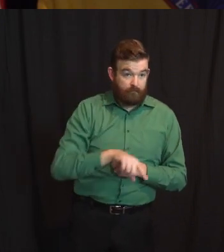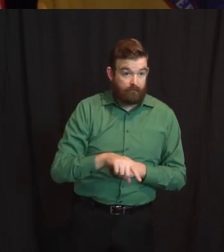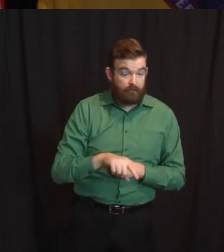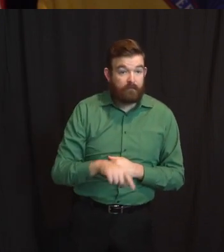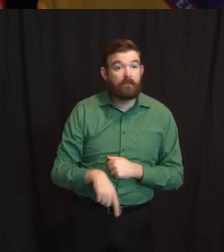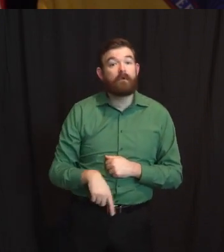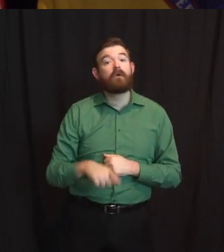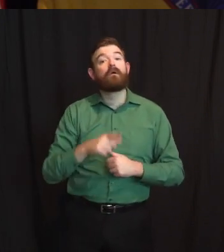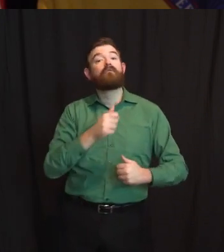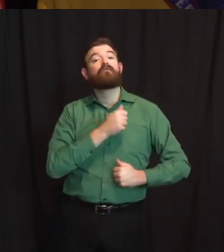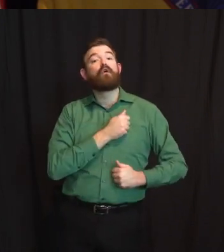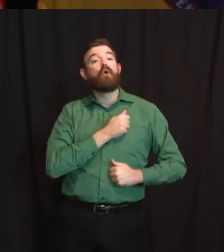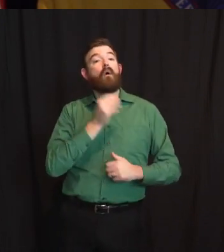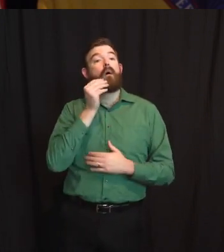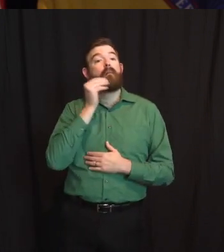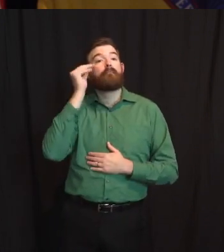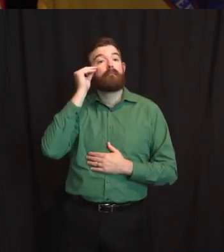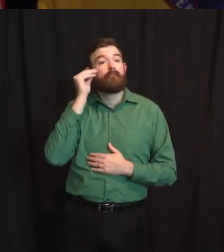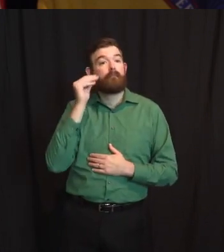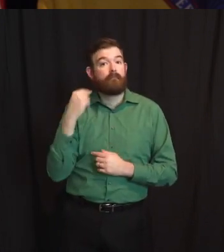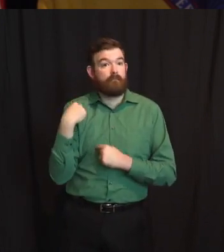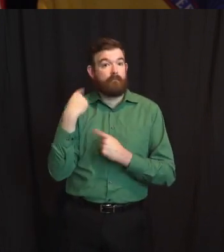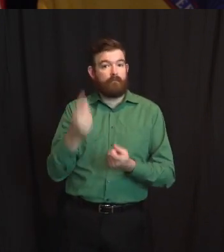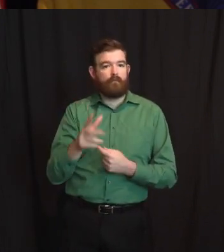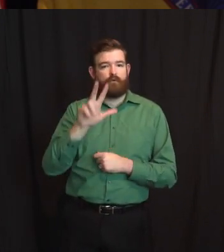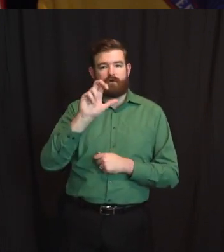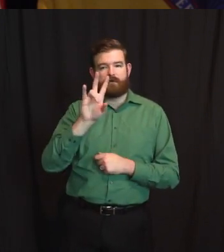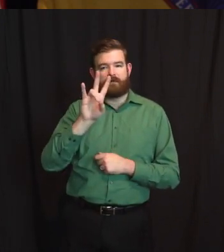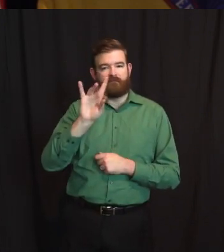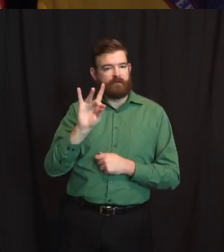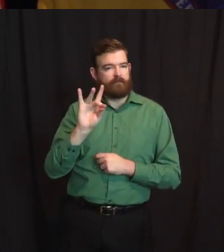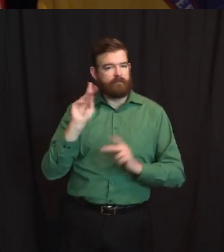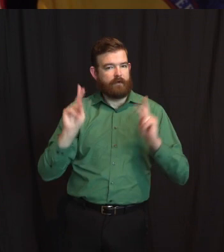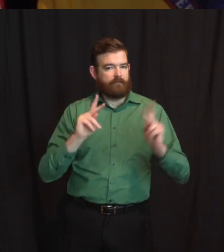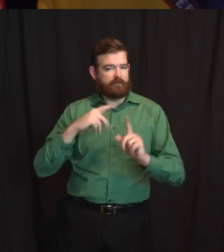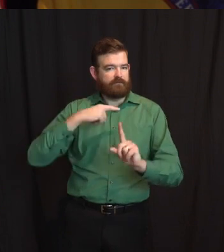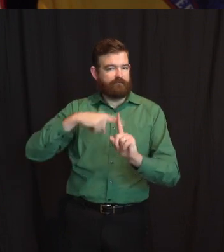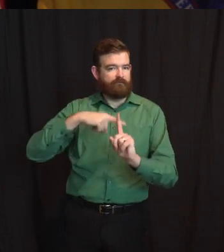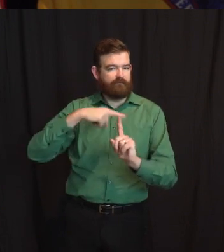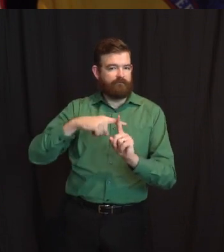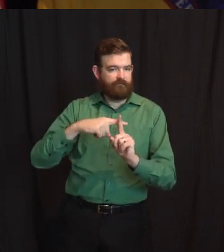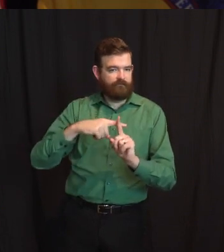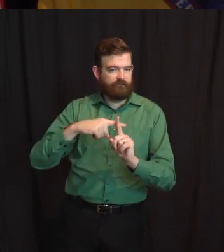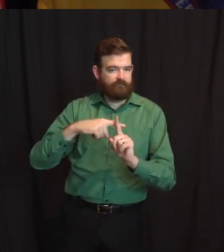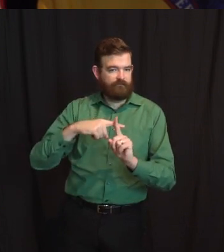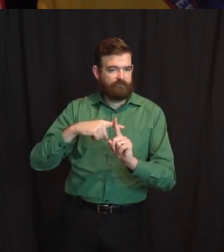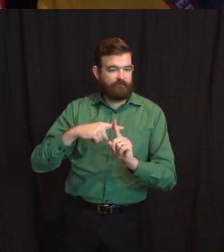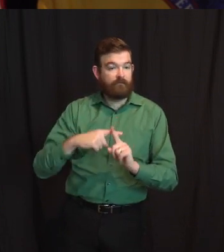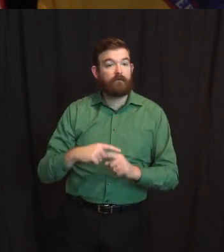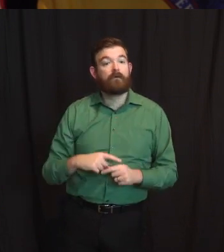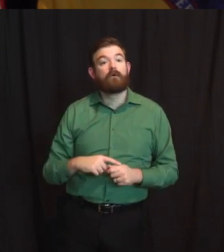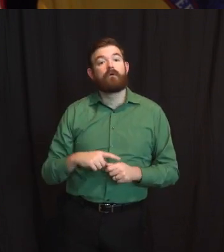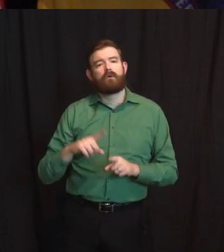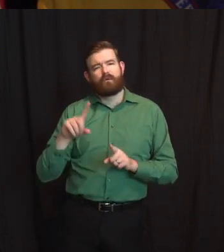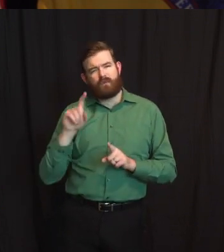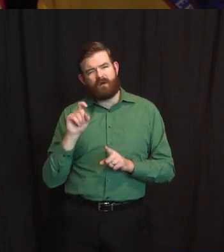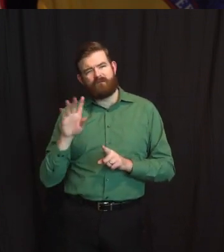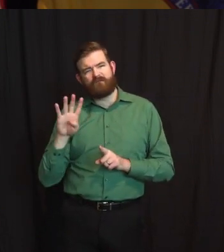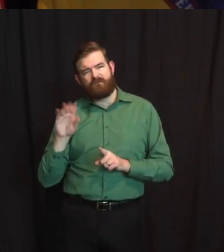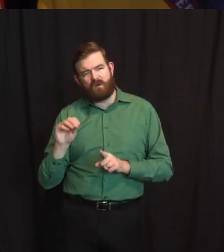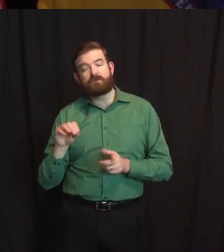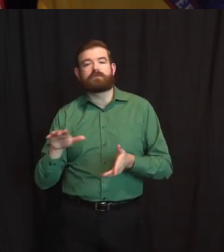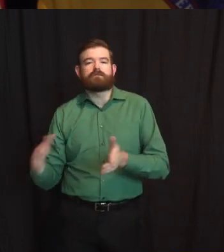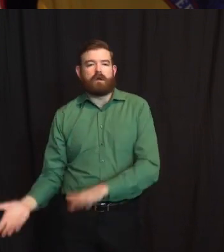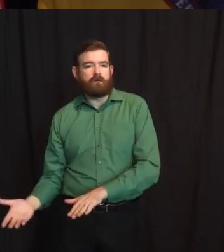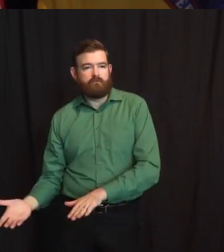660, there have been 378 residents that tested positive and a total of 140 deaths of